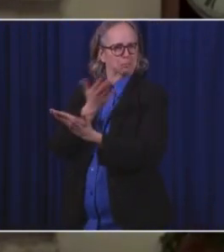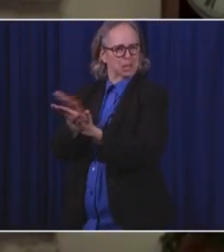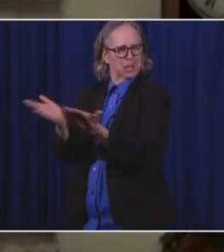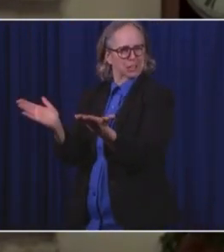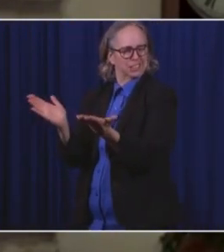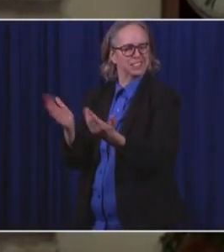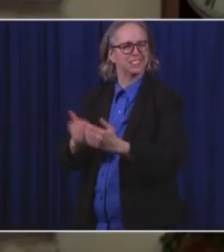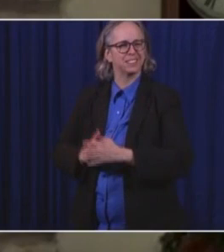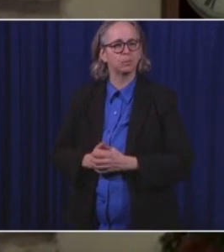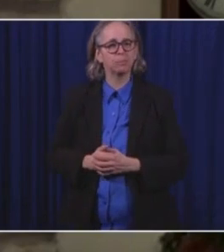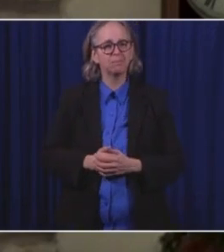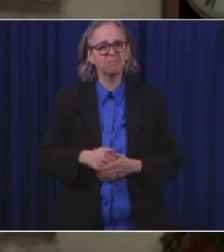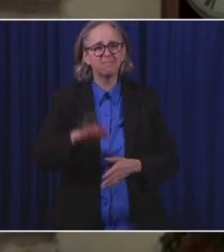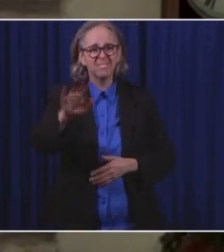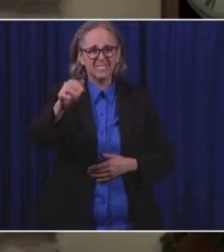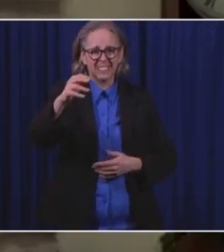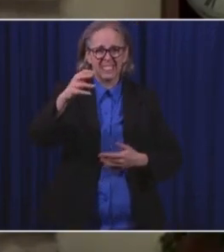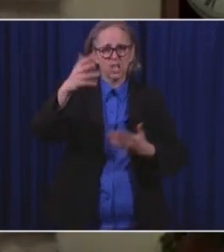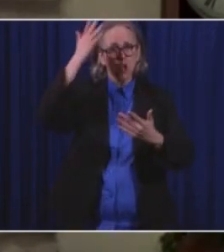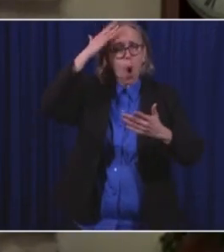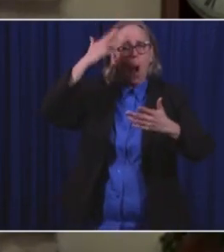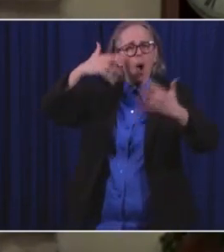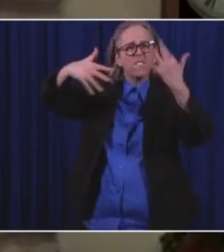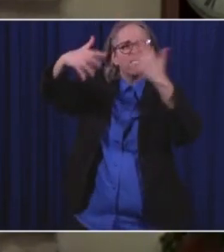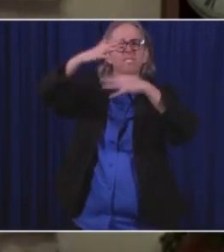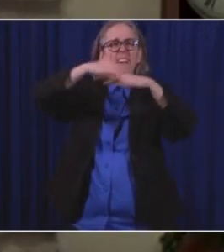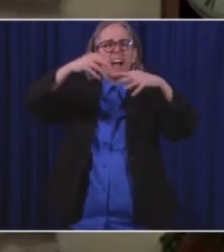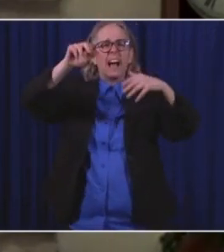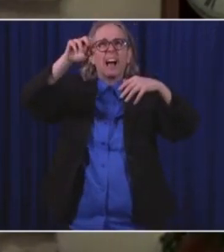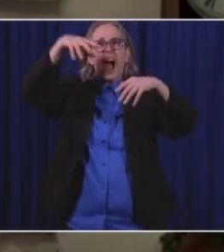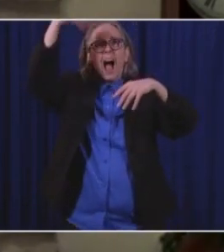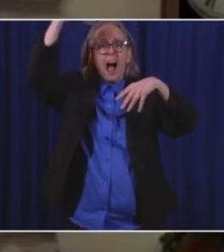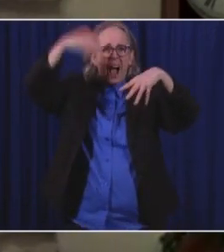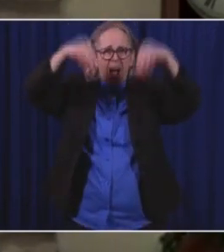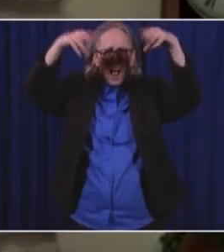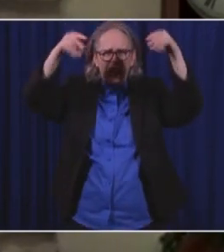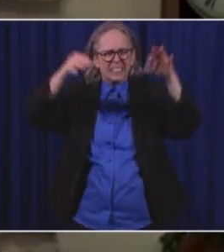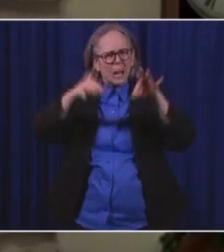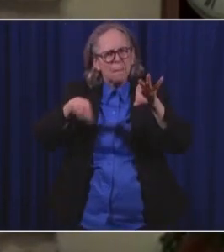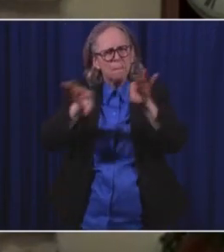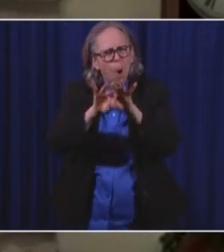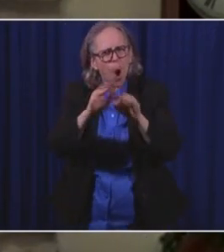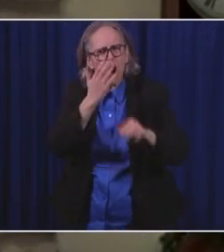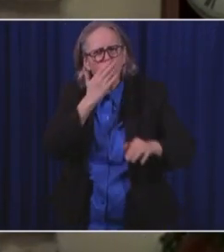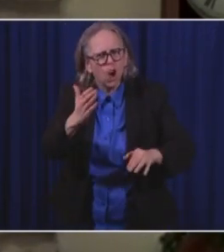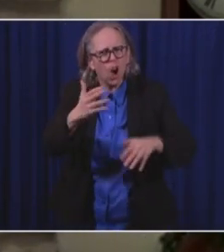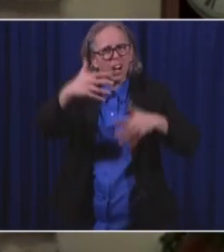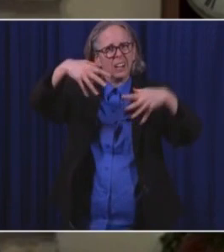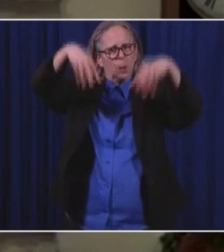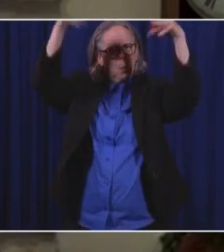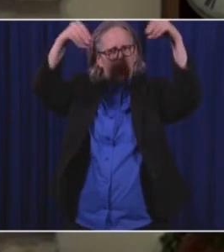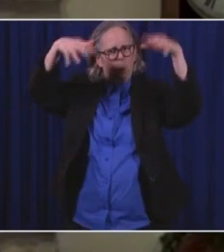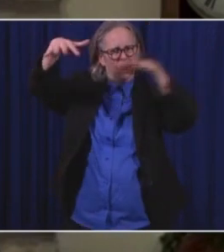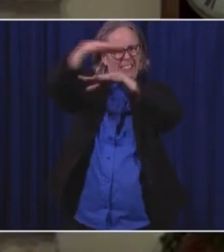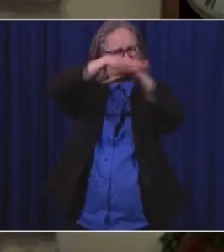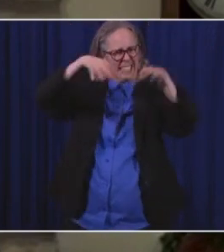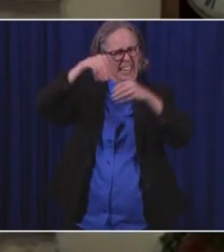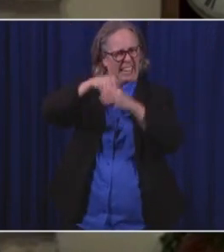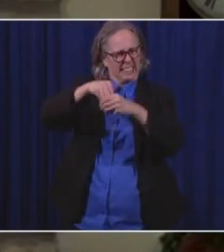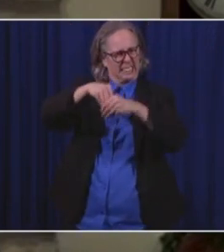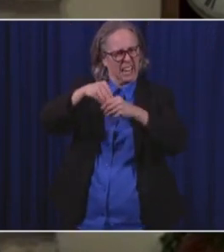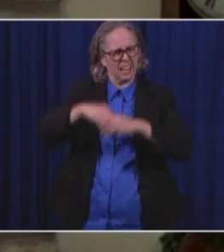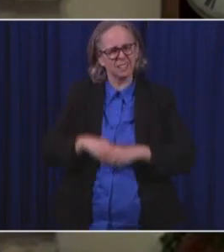is very important. We've learned more about ventilation. It's basically, I would look at as the exchange of